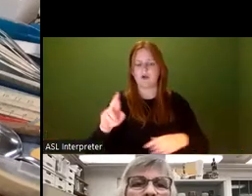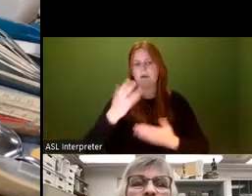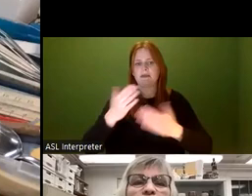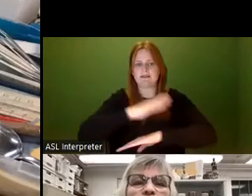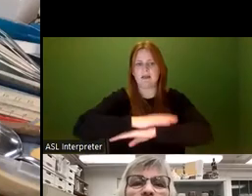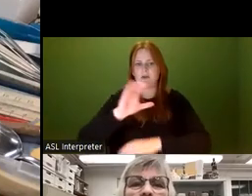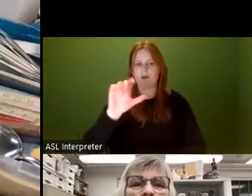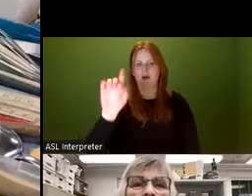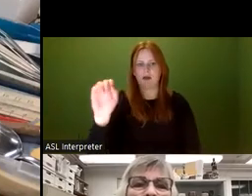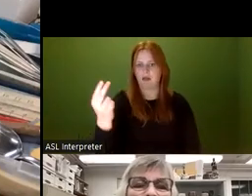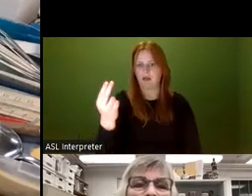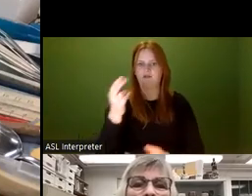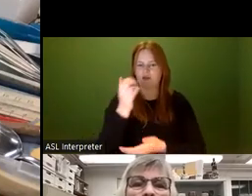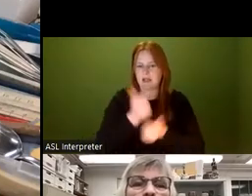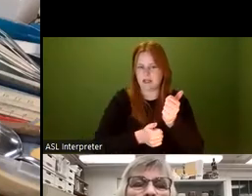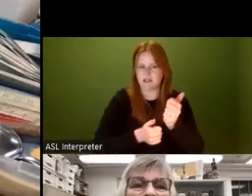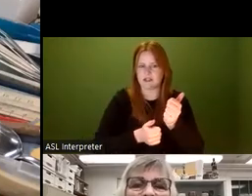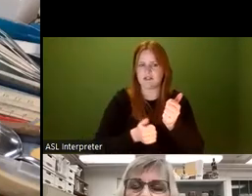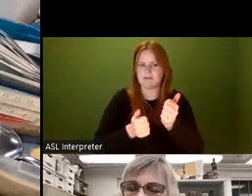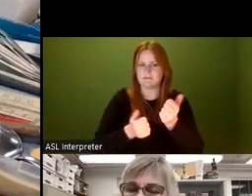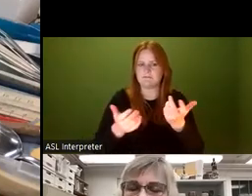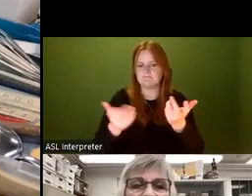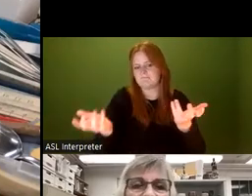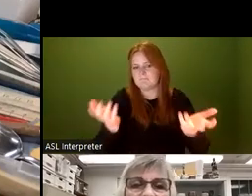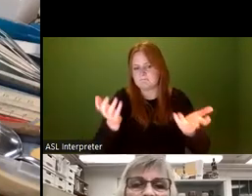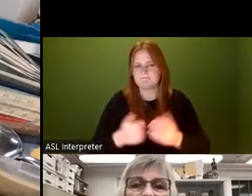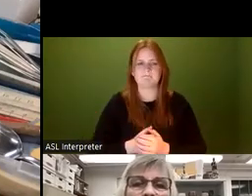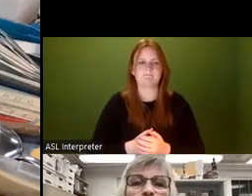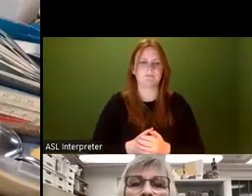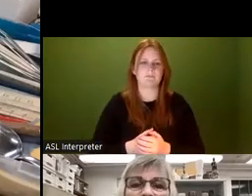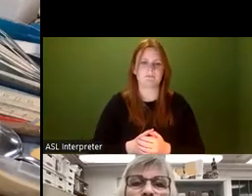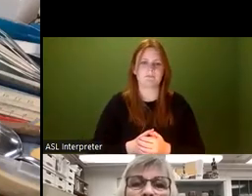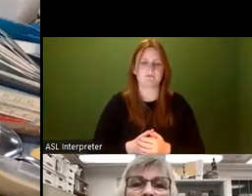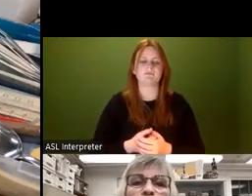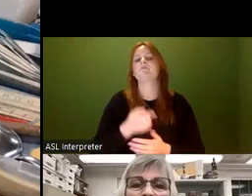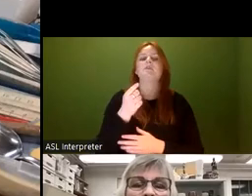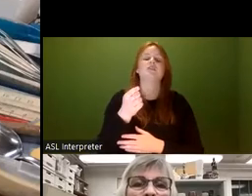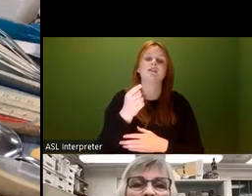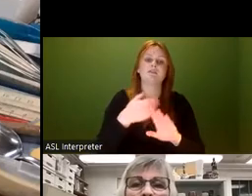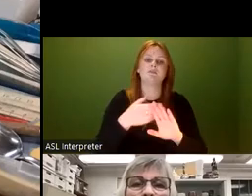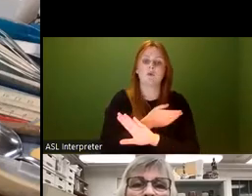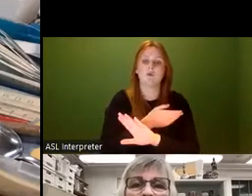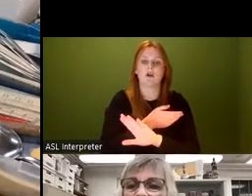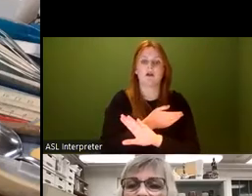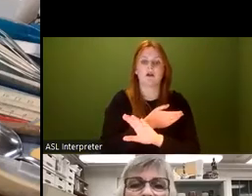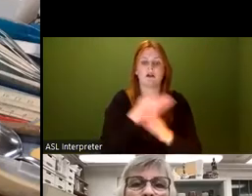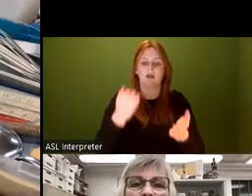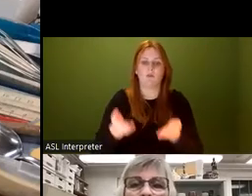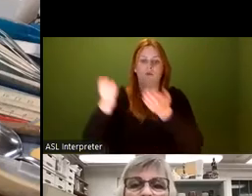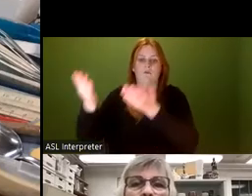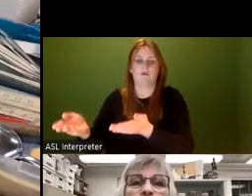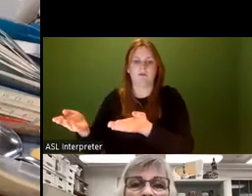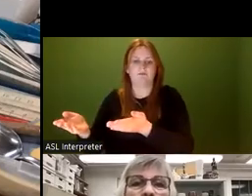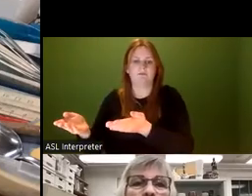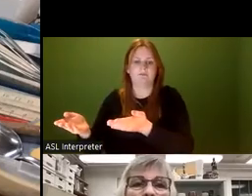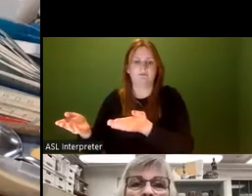pieces. So what's happening there is this is mid-transfer. So that's how I transfer these images